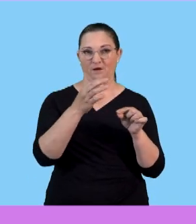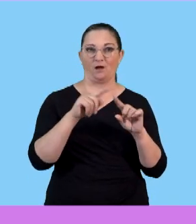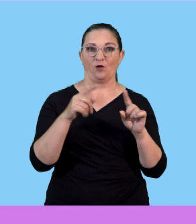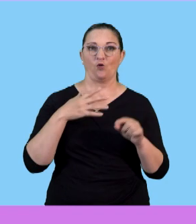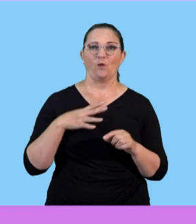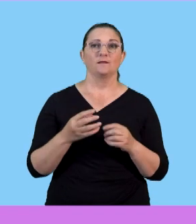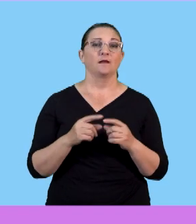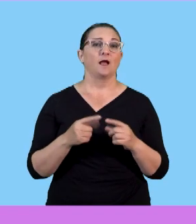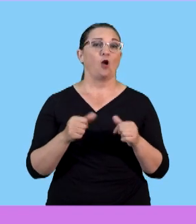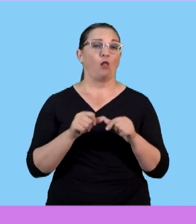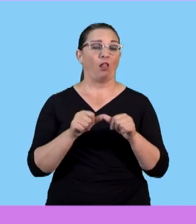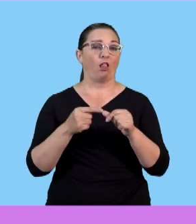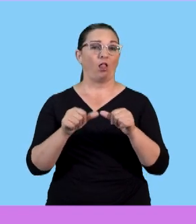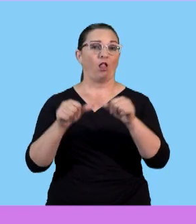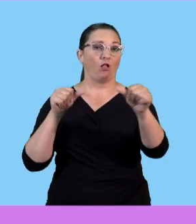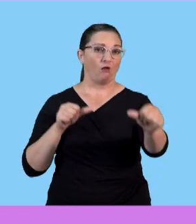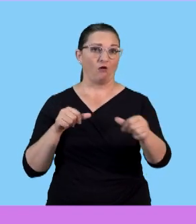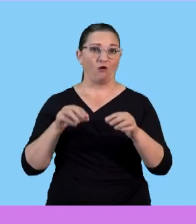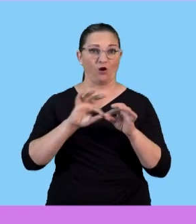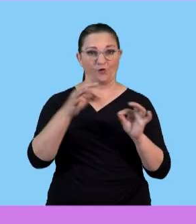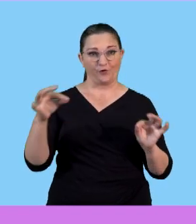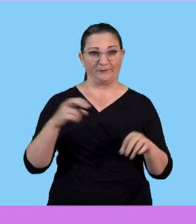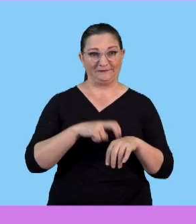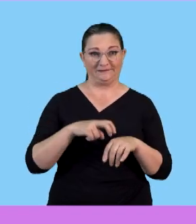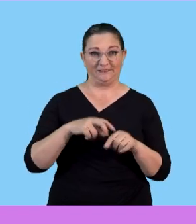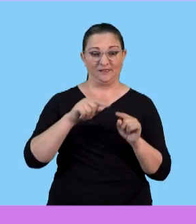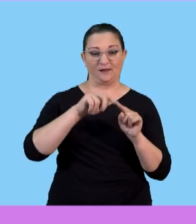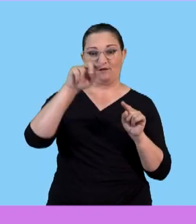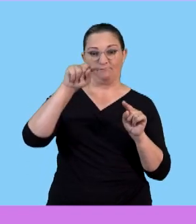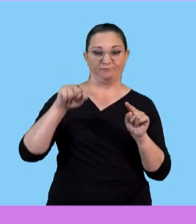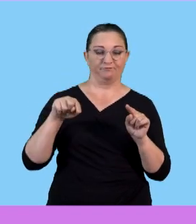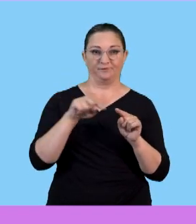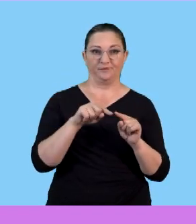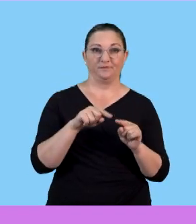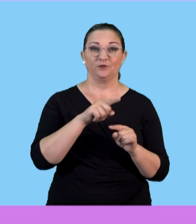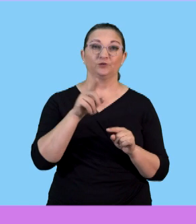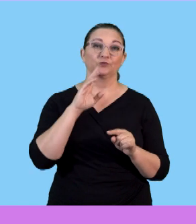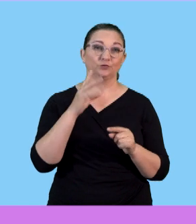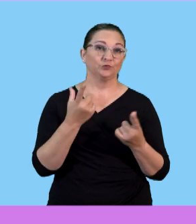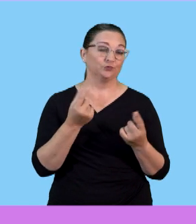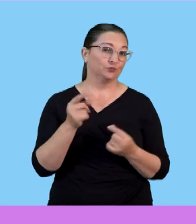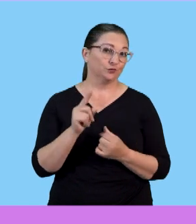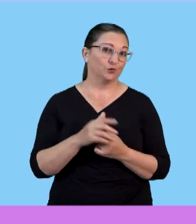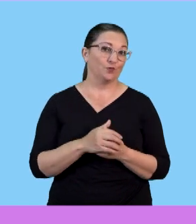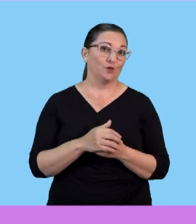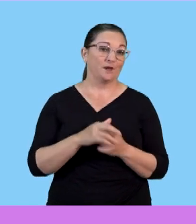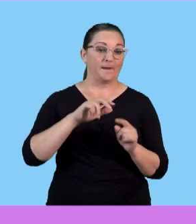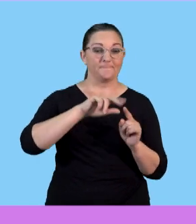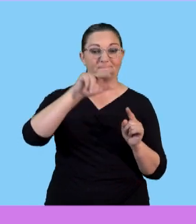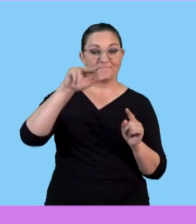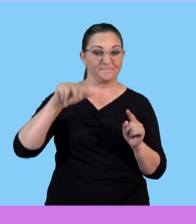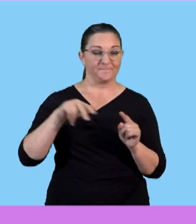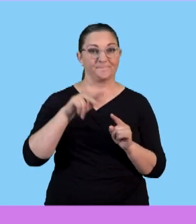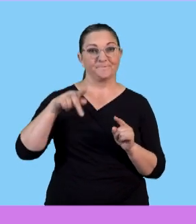amount of ribbon. So we are going around, so we will be calculating the